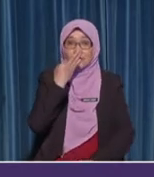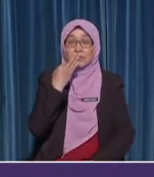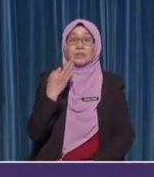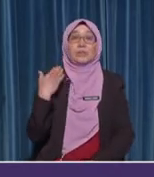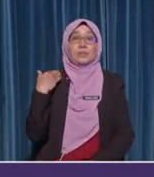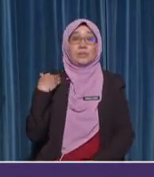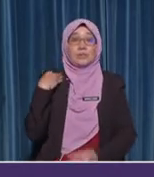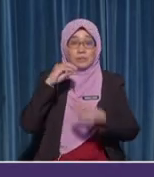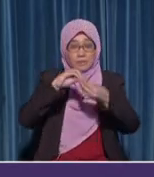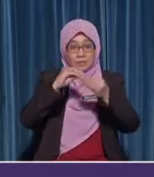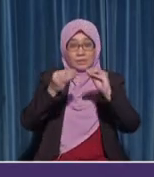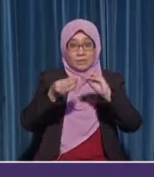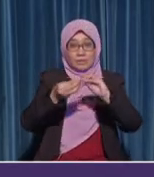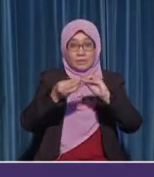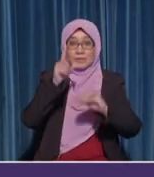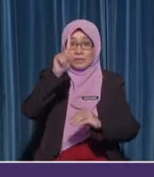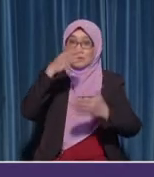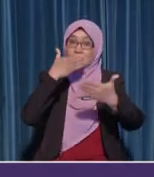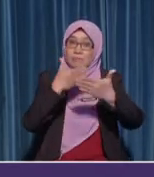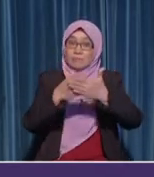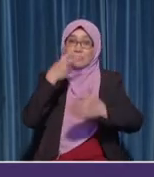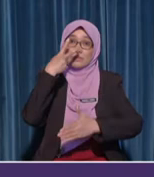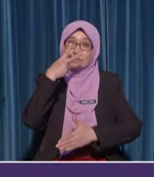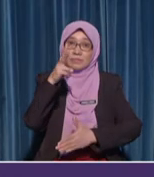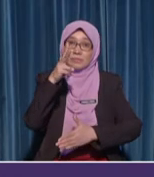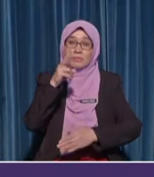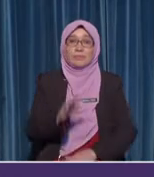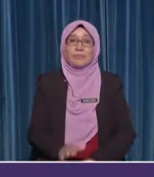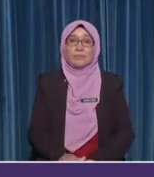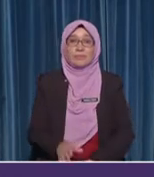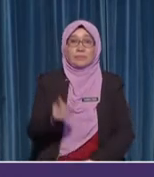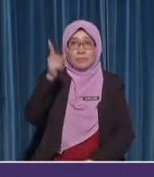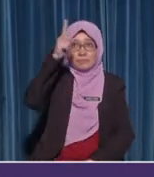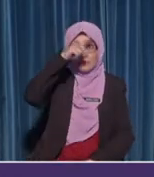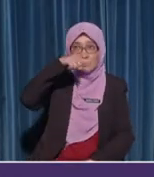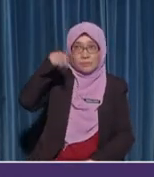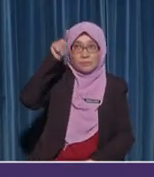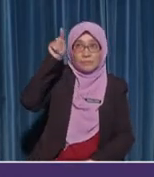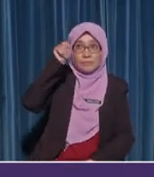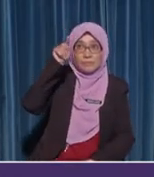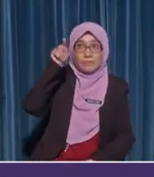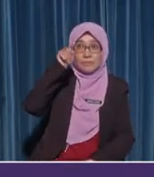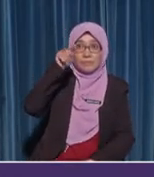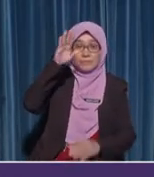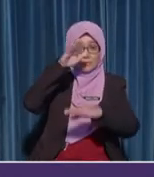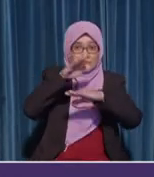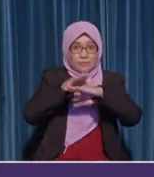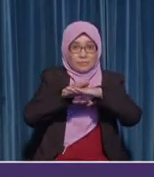1 to 12 and graduations on the clock's